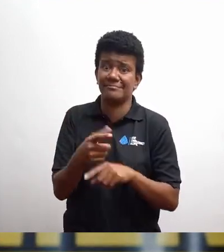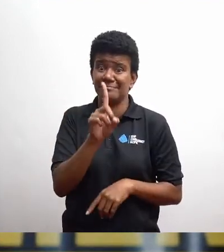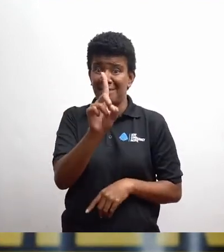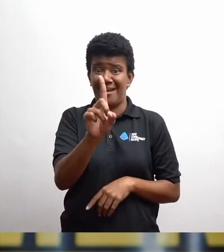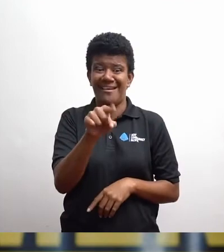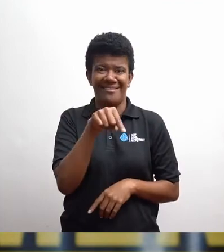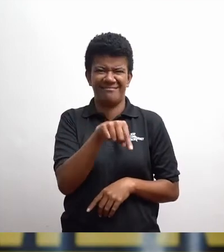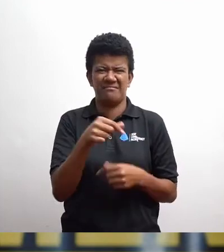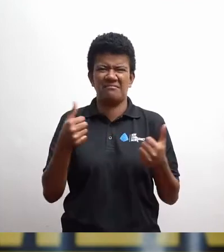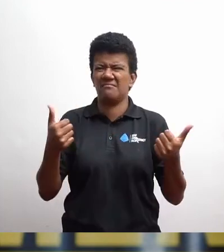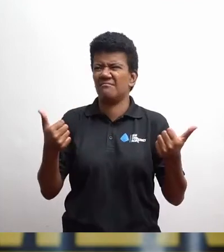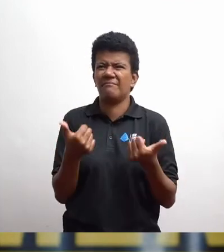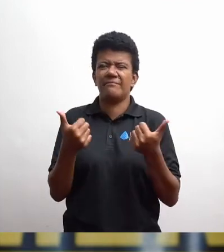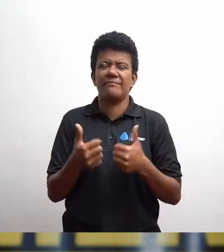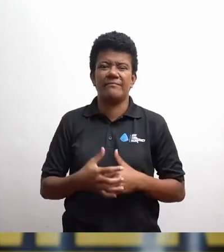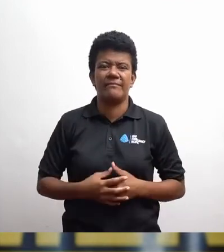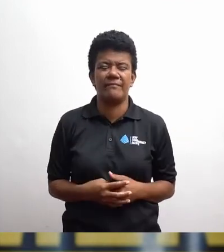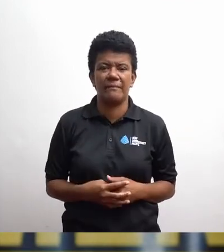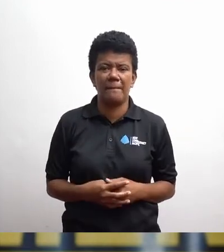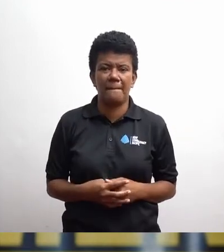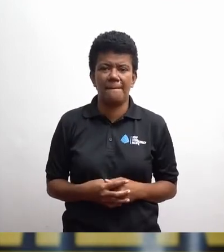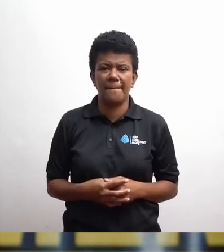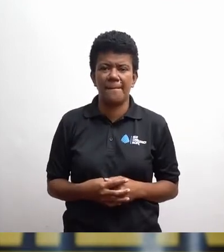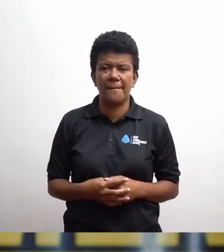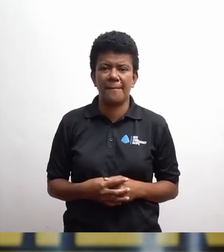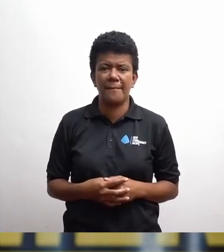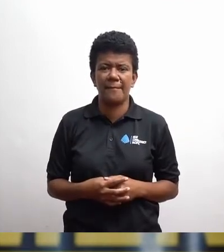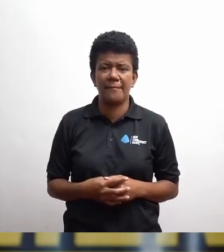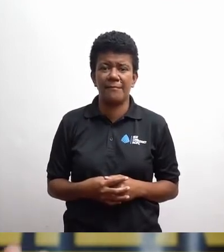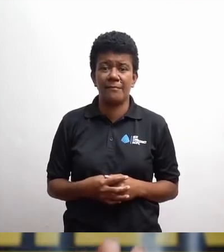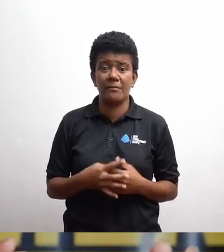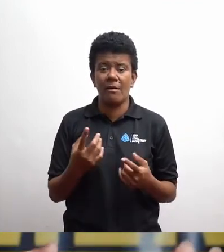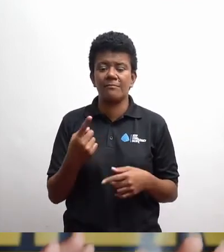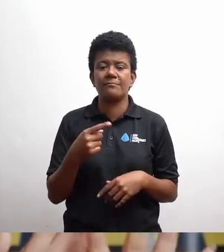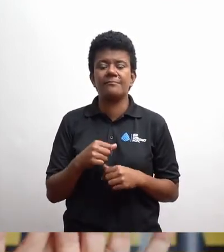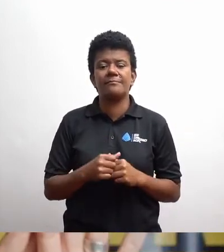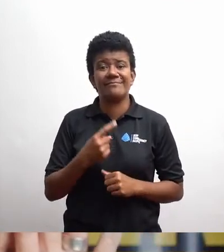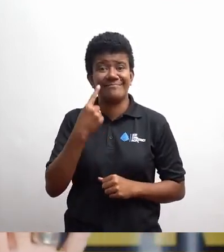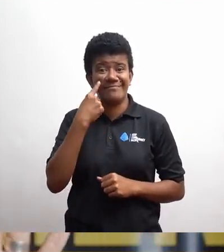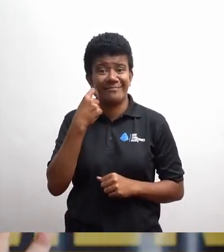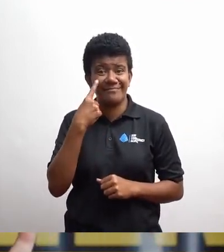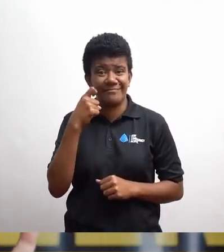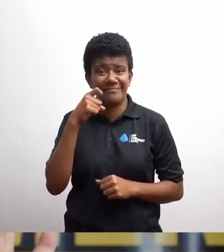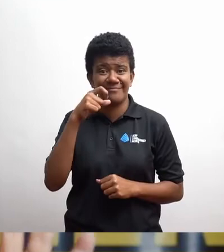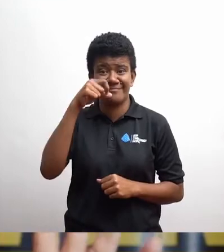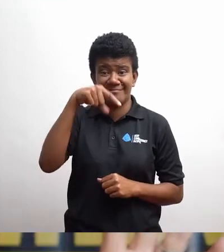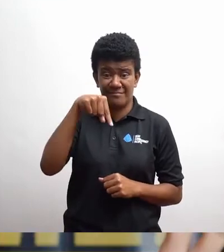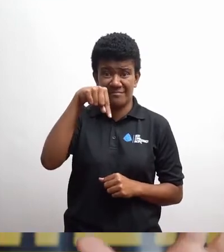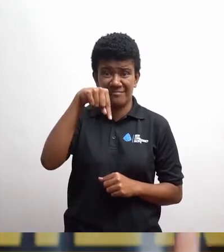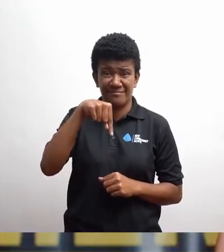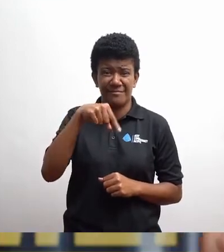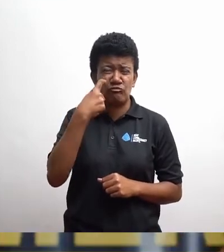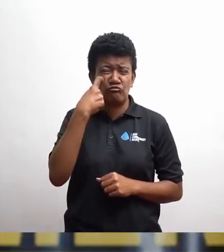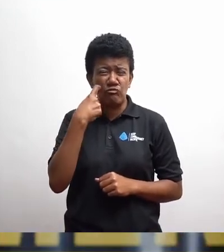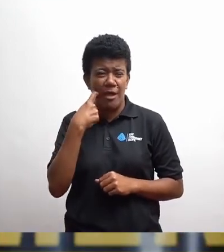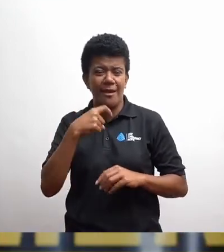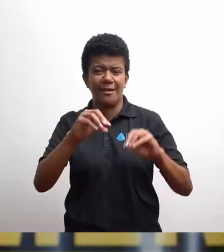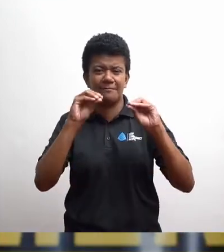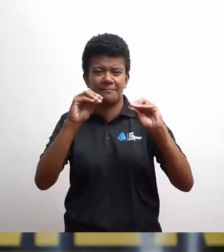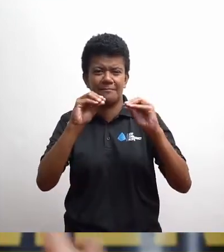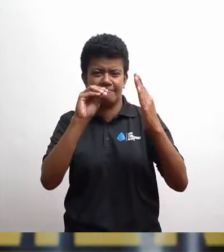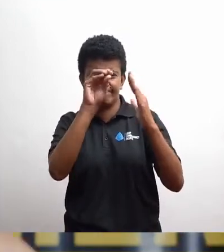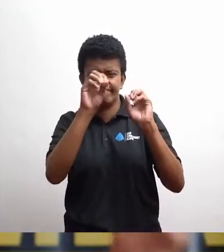what we find ourselves trying to do is to kind of do it. What we need is a mapping across all of the